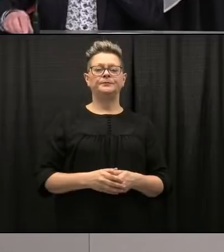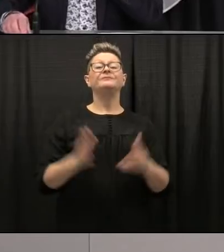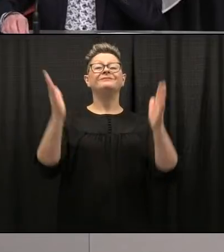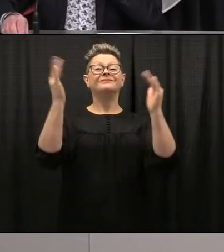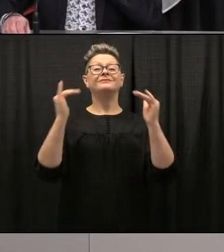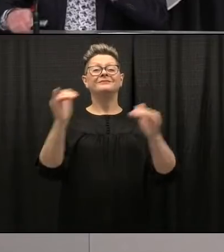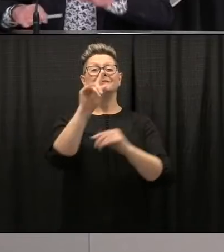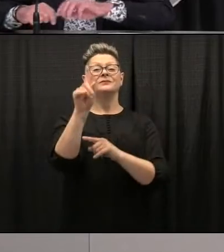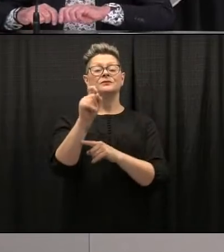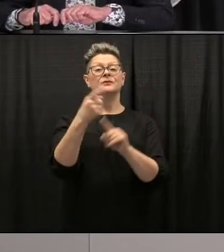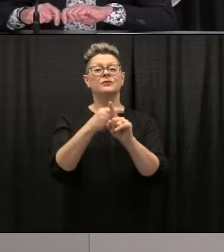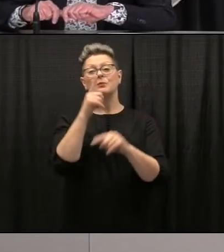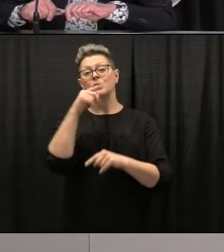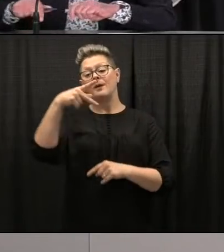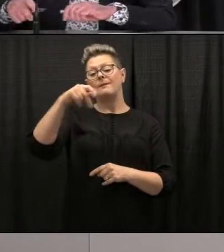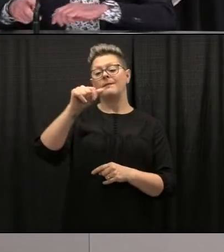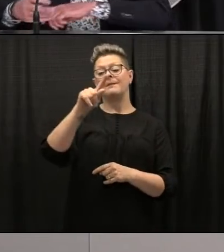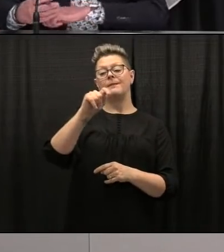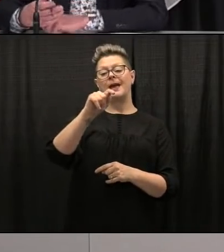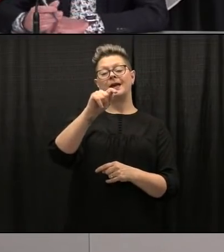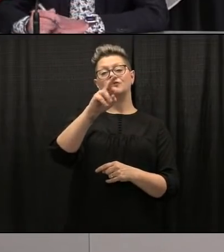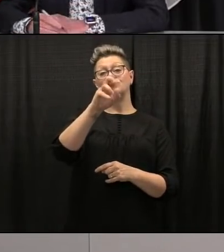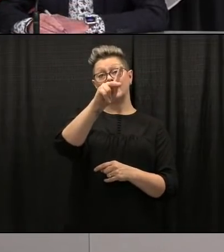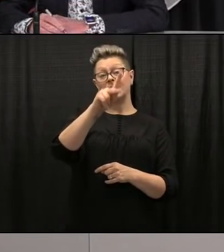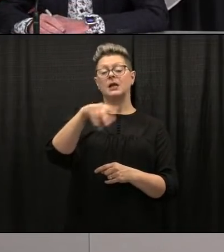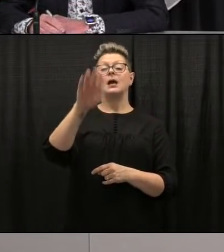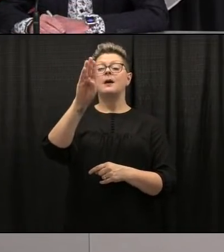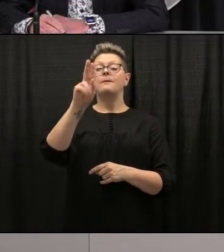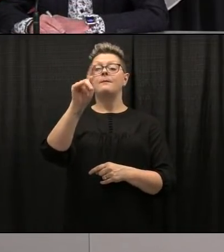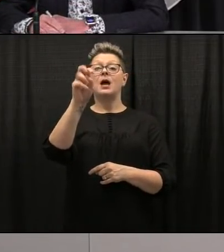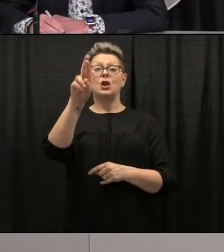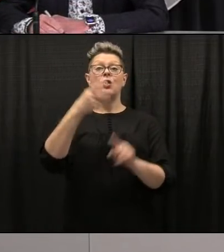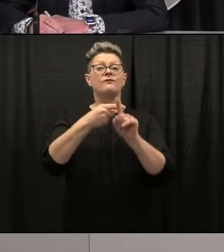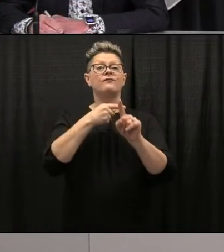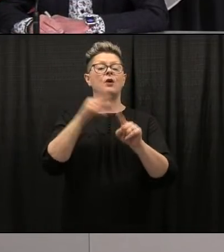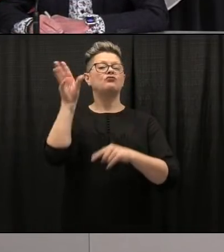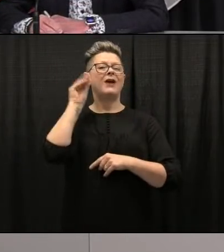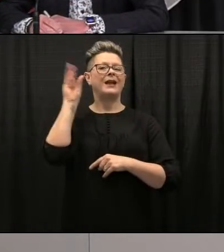Our next questions are from Patrick Butler with Radio Canada. Patrick, please go ahead.